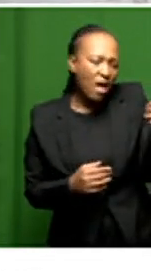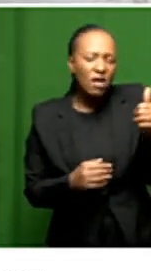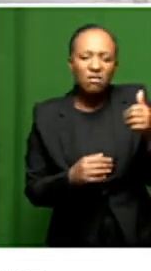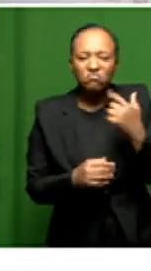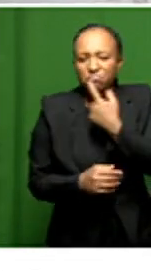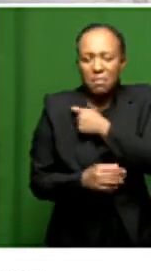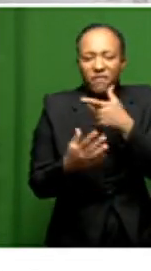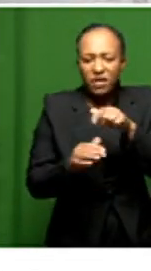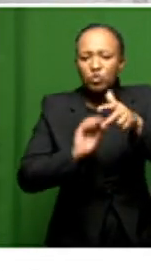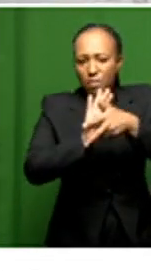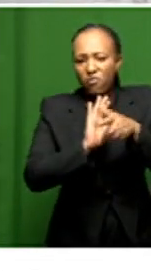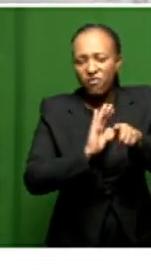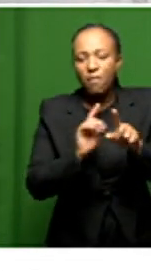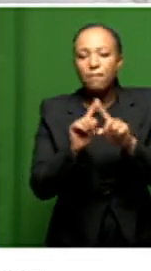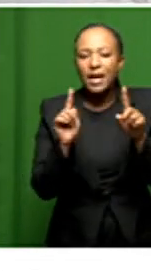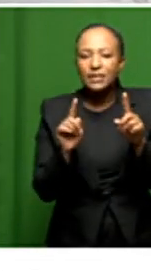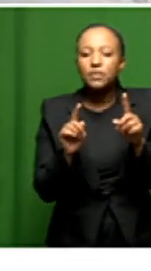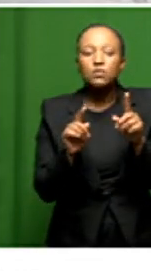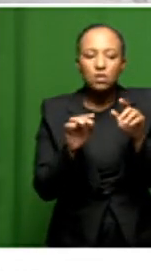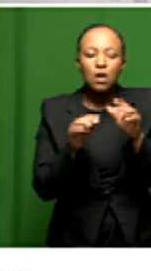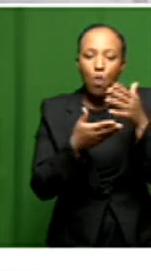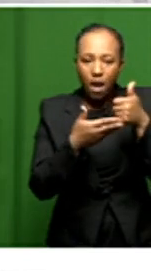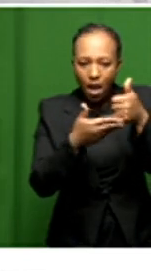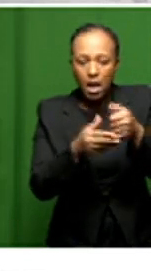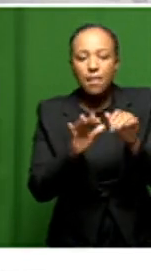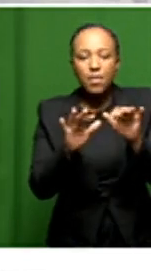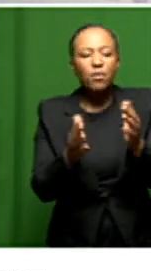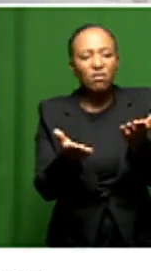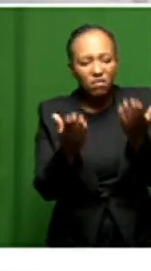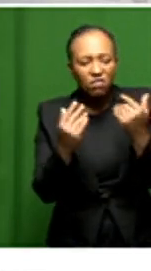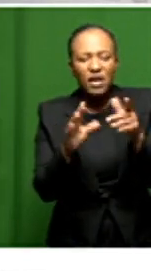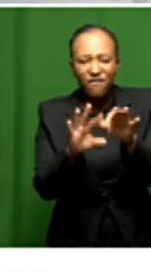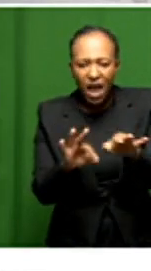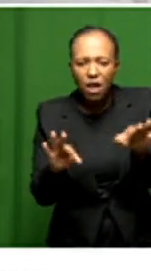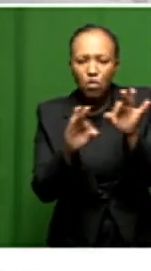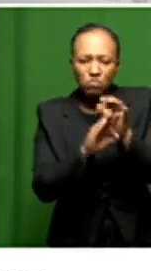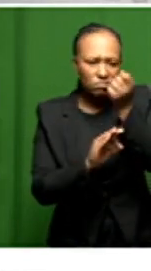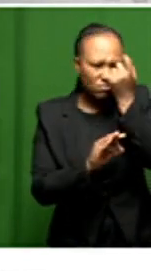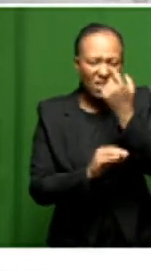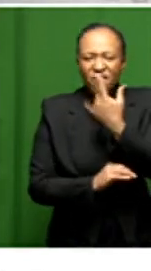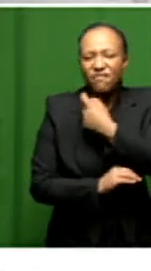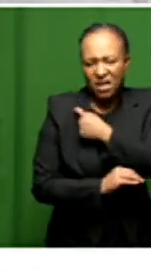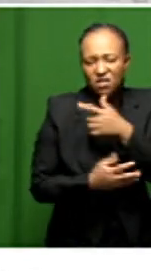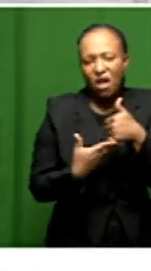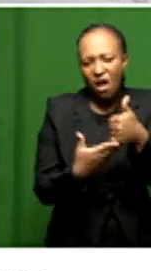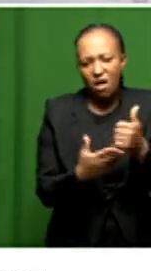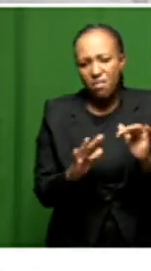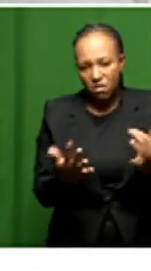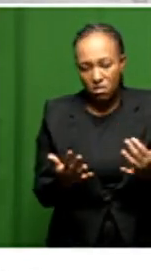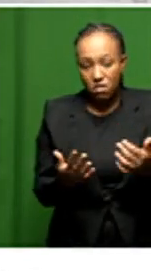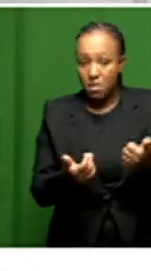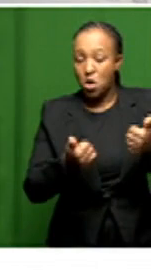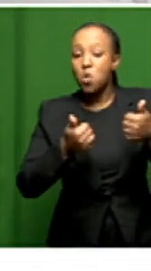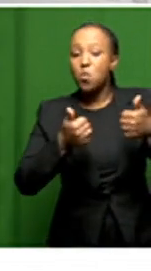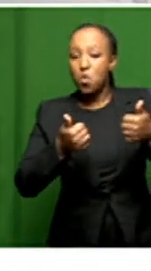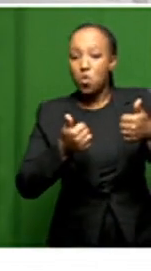approved, it really is just about helping people appreciate the value of that vaccine. That it's a good thing,